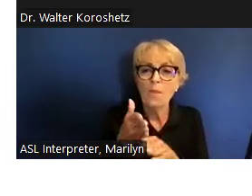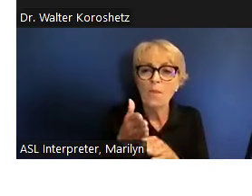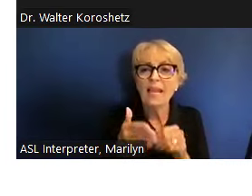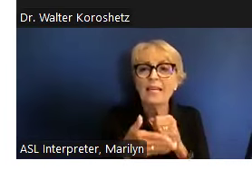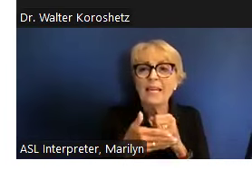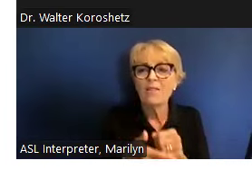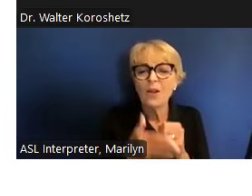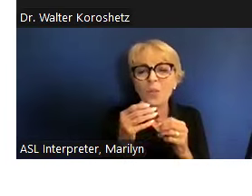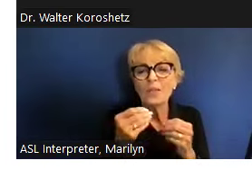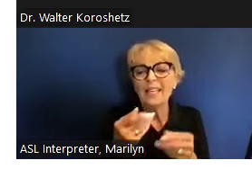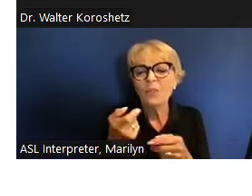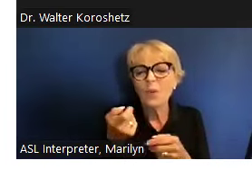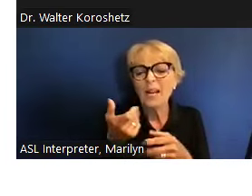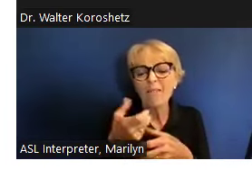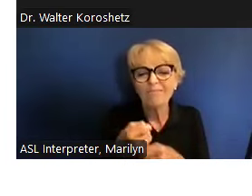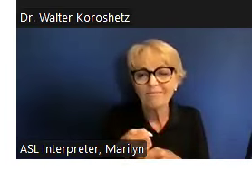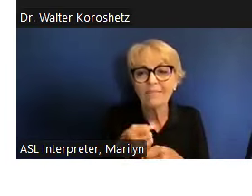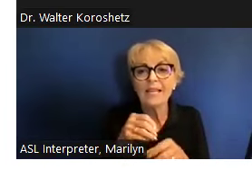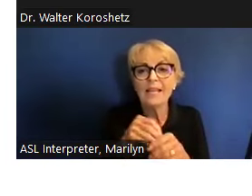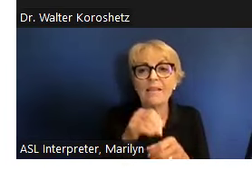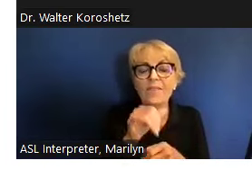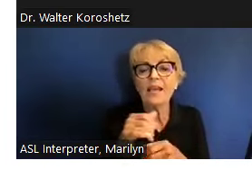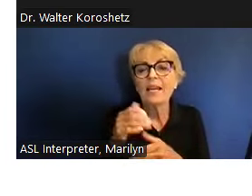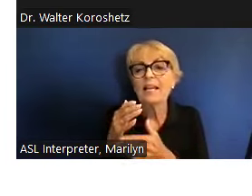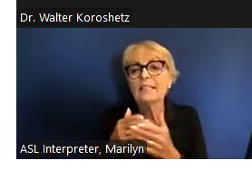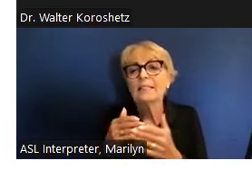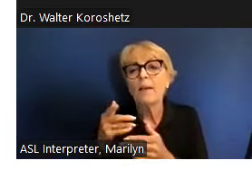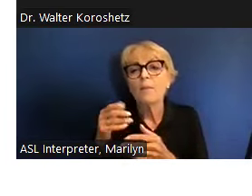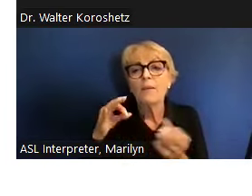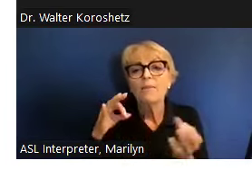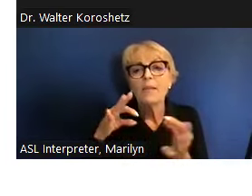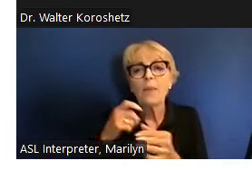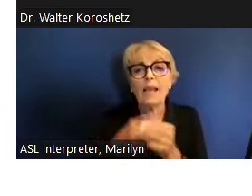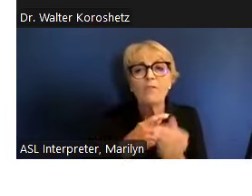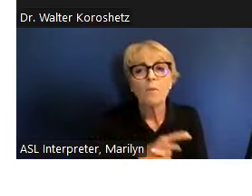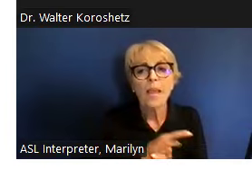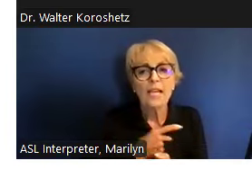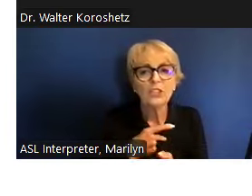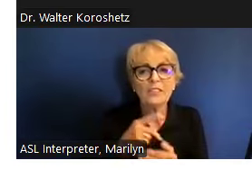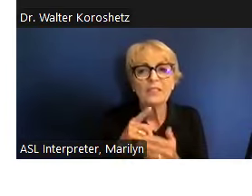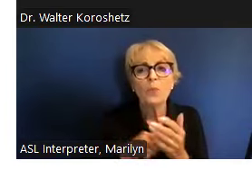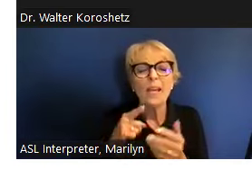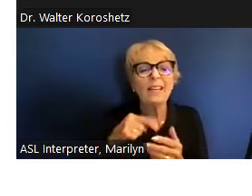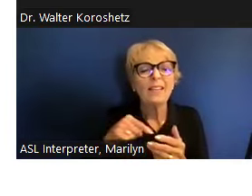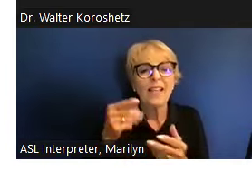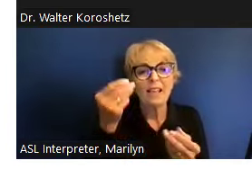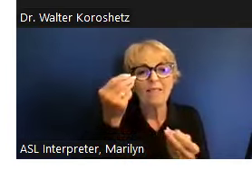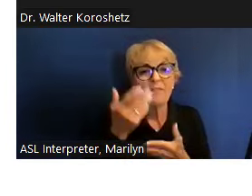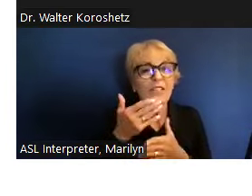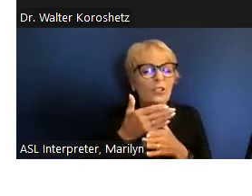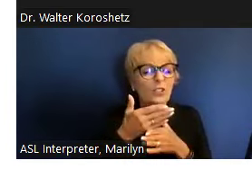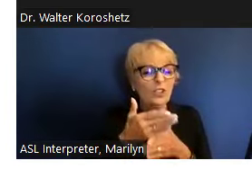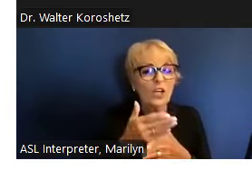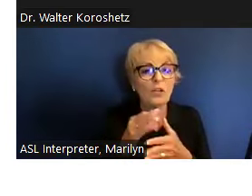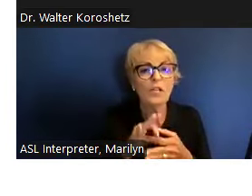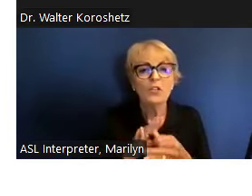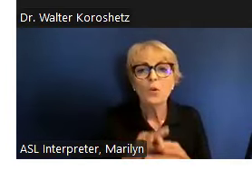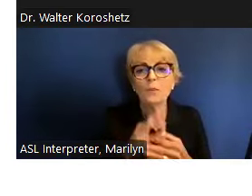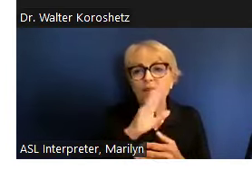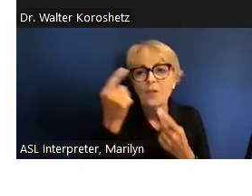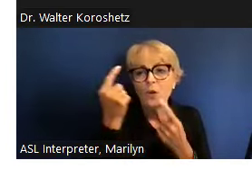give you a little bit of a snippet into that. Then we have some feedback from patients, what they have given us in terms of their thoughts